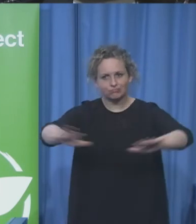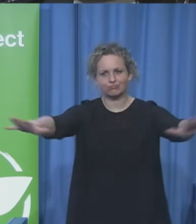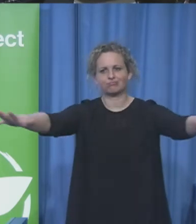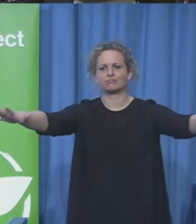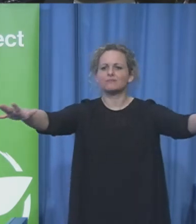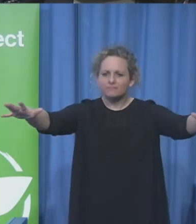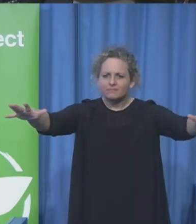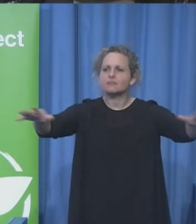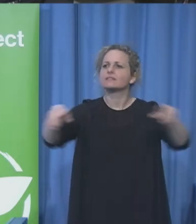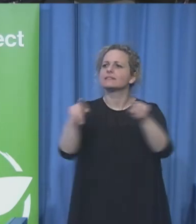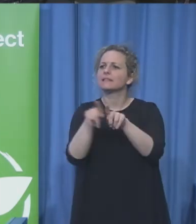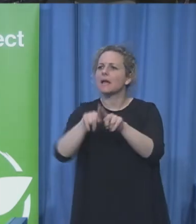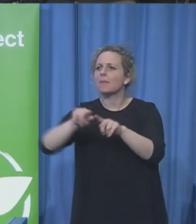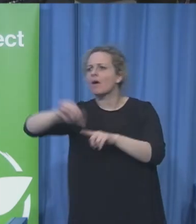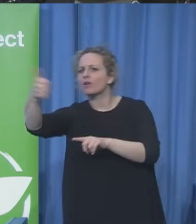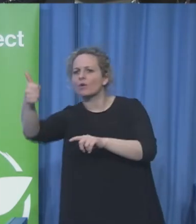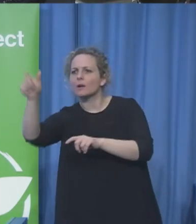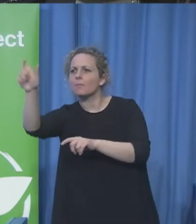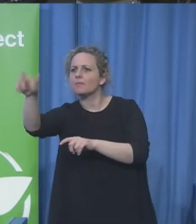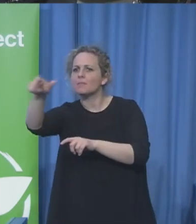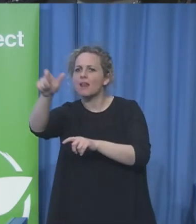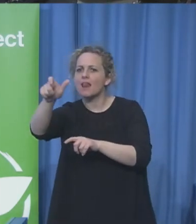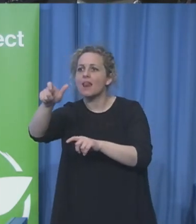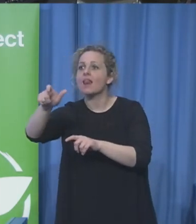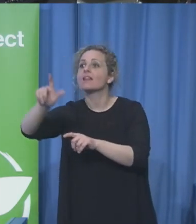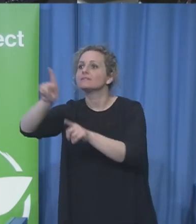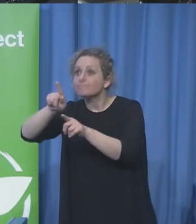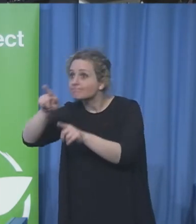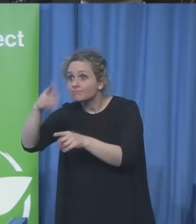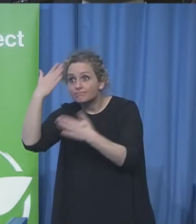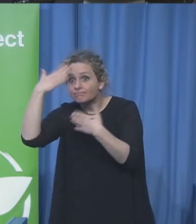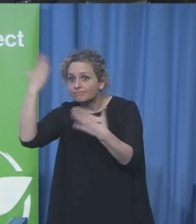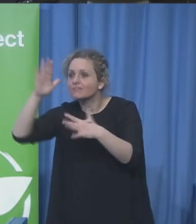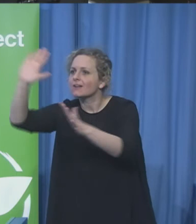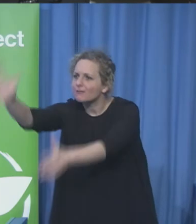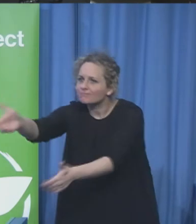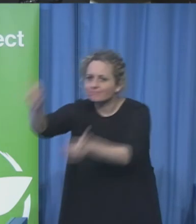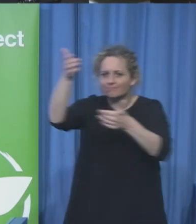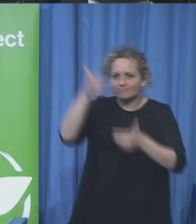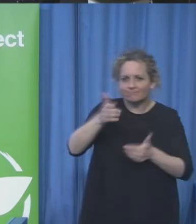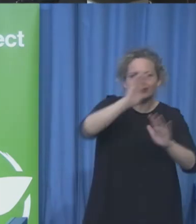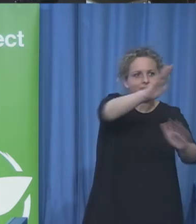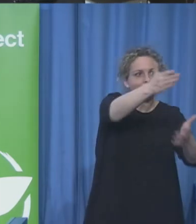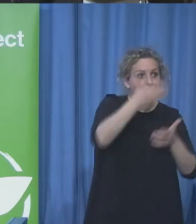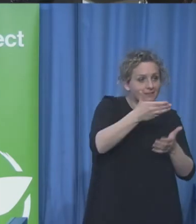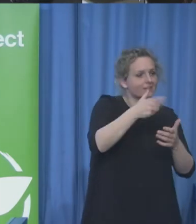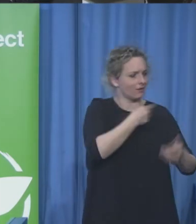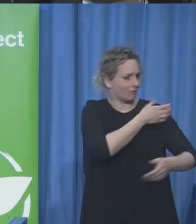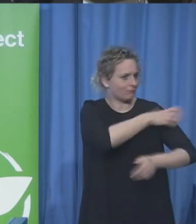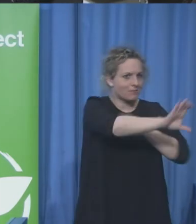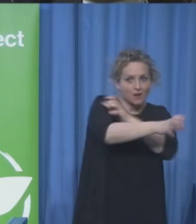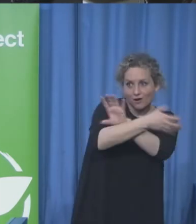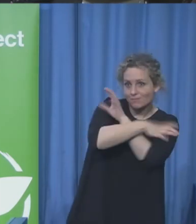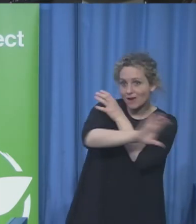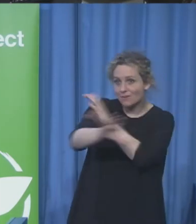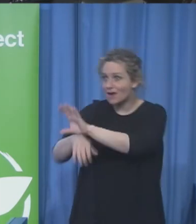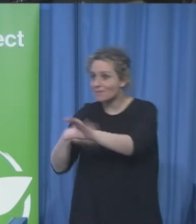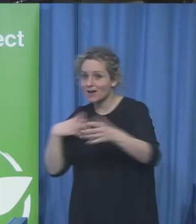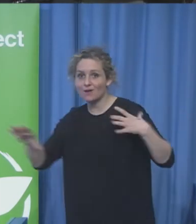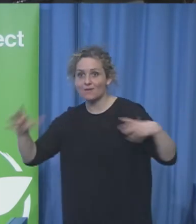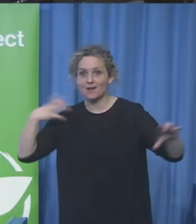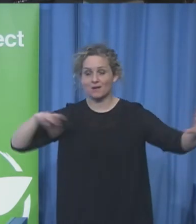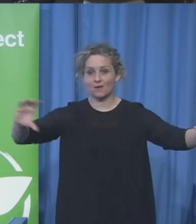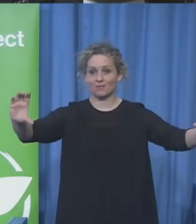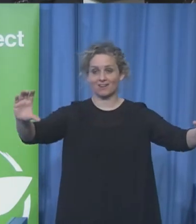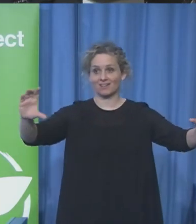and being empowered by them we will be able to continue in what we are here to